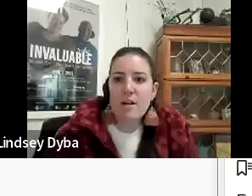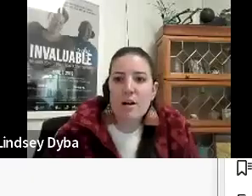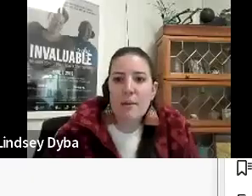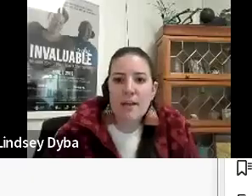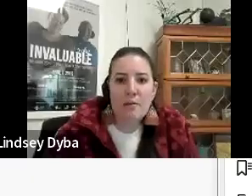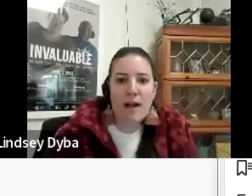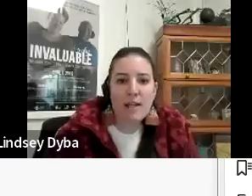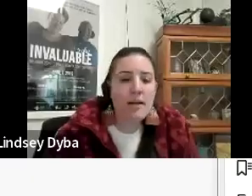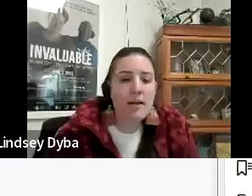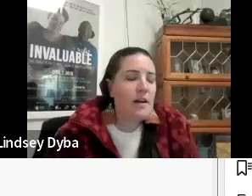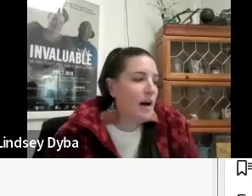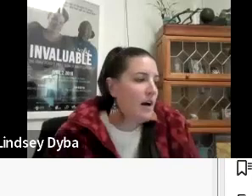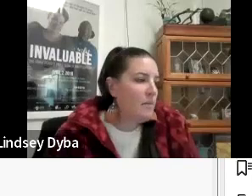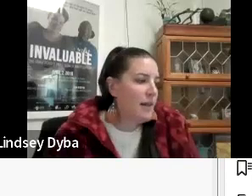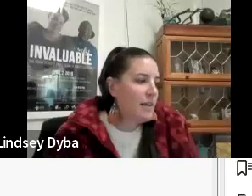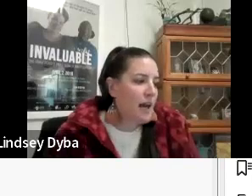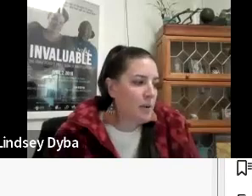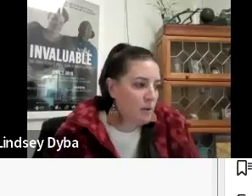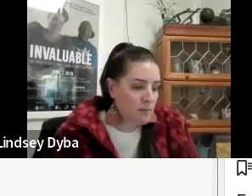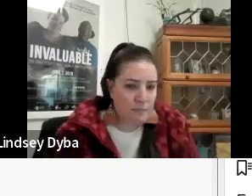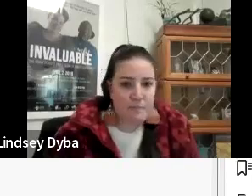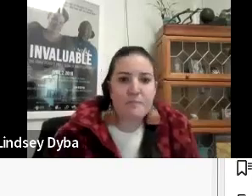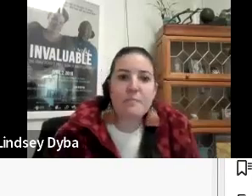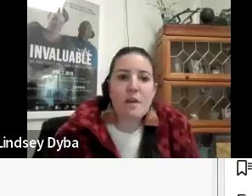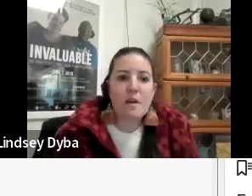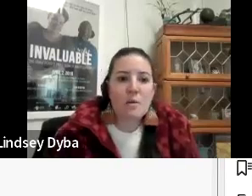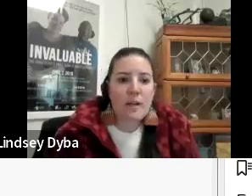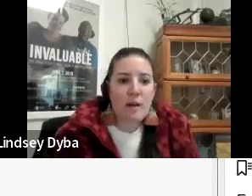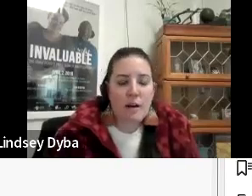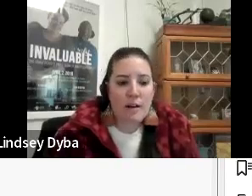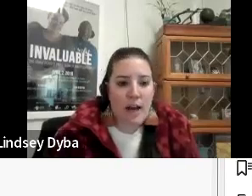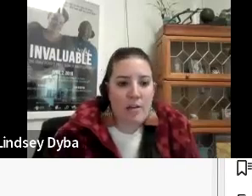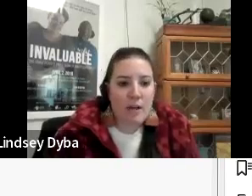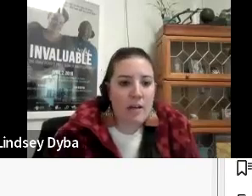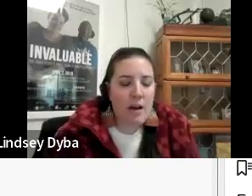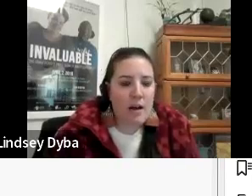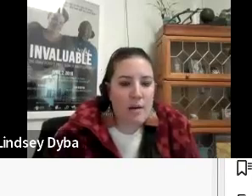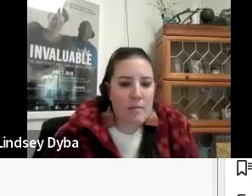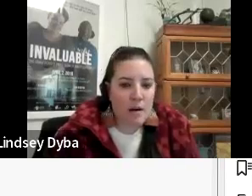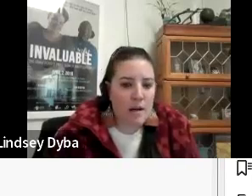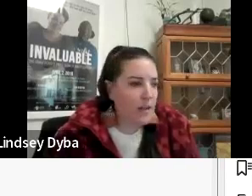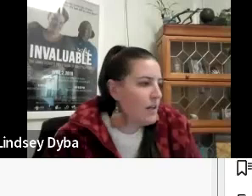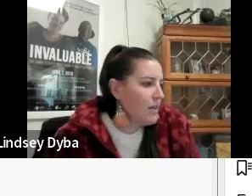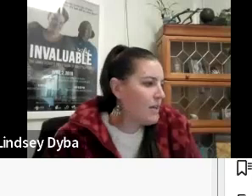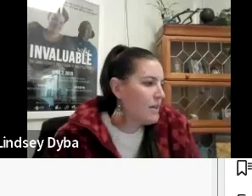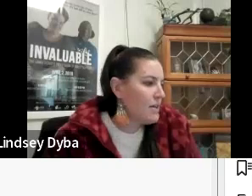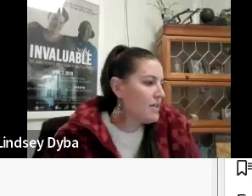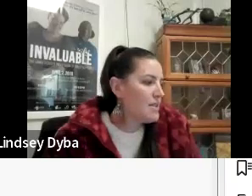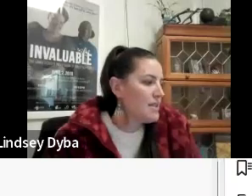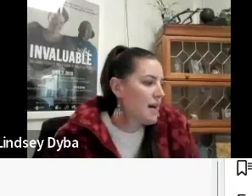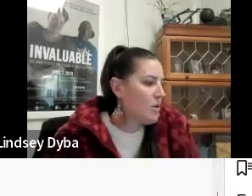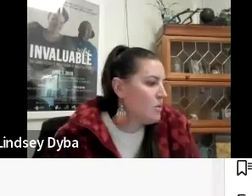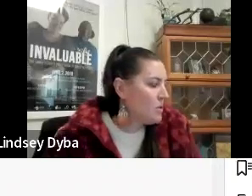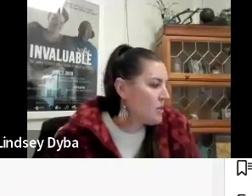is our May Day rally at the Capitol. We are gathering on